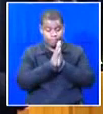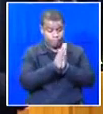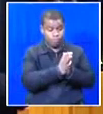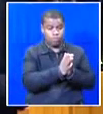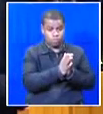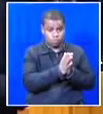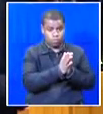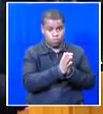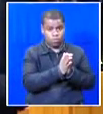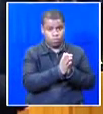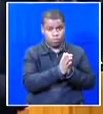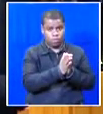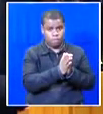of